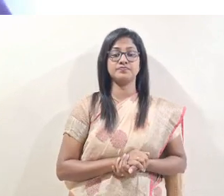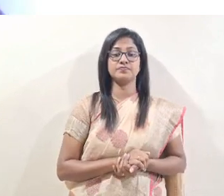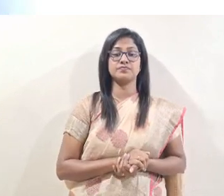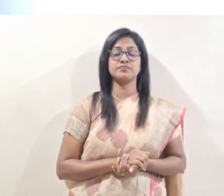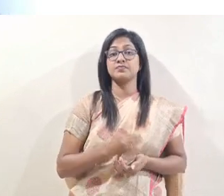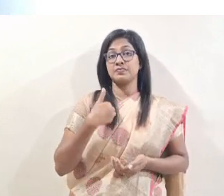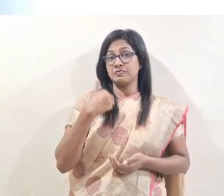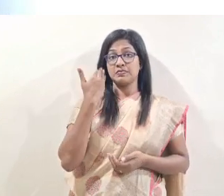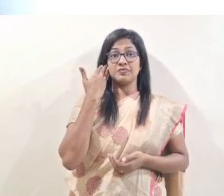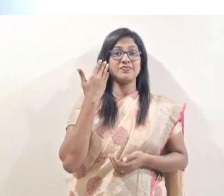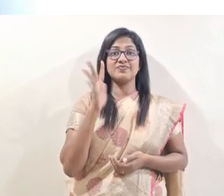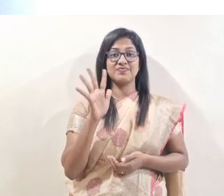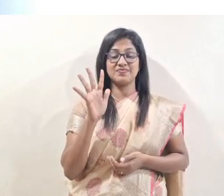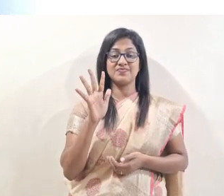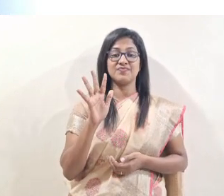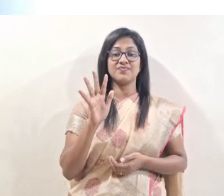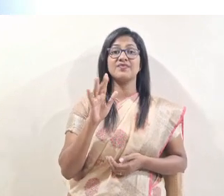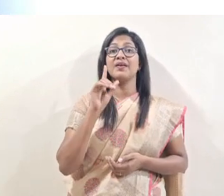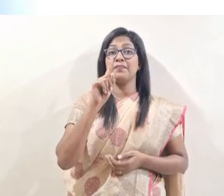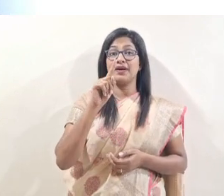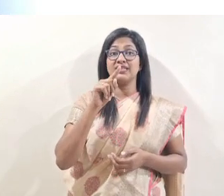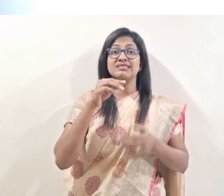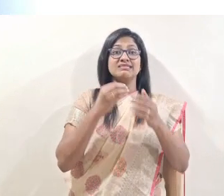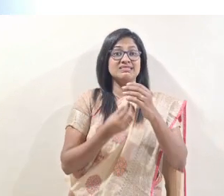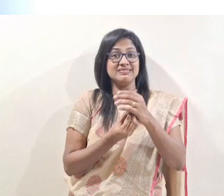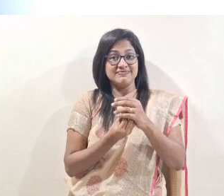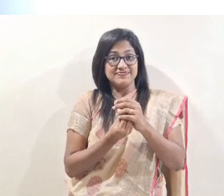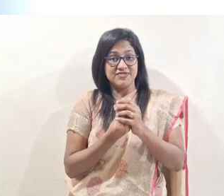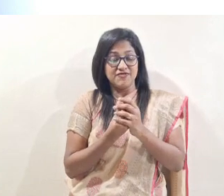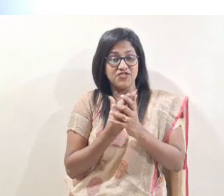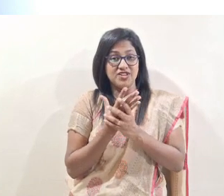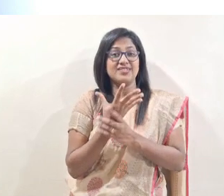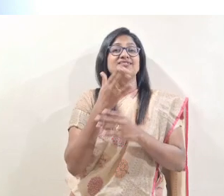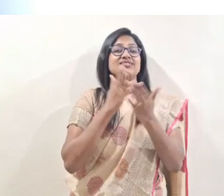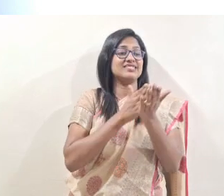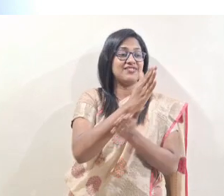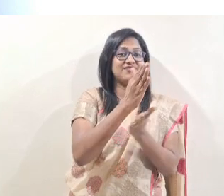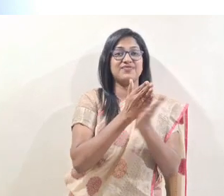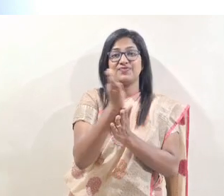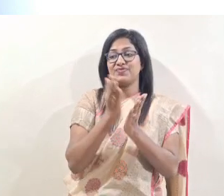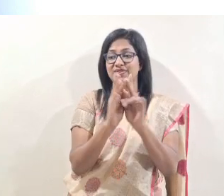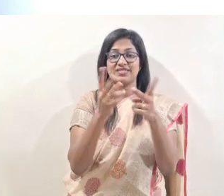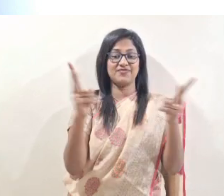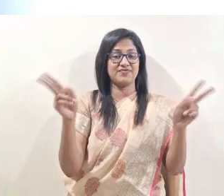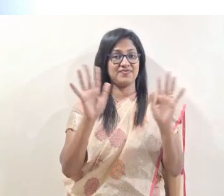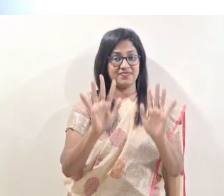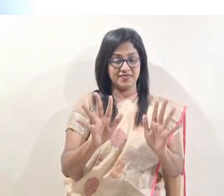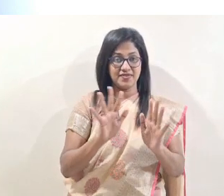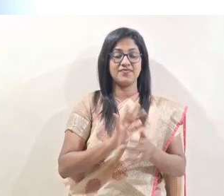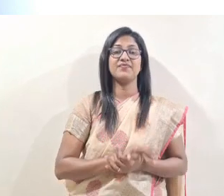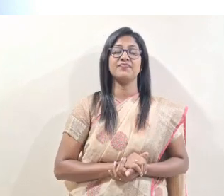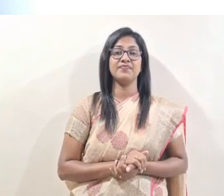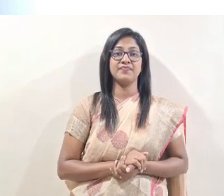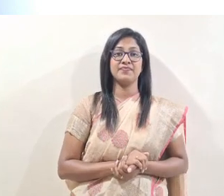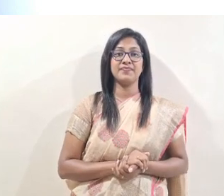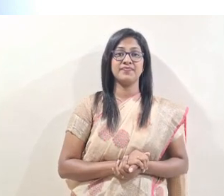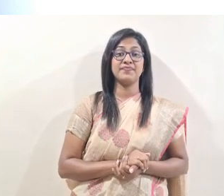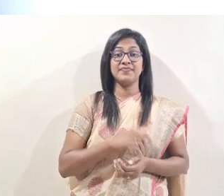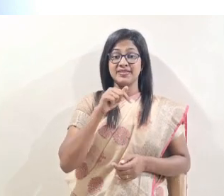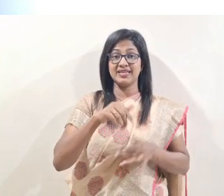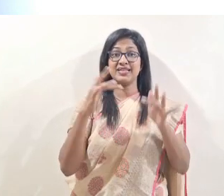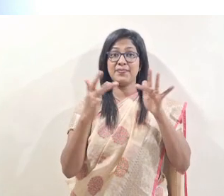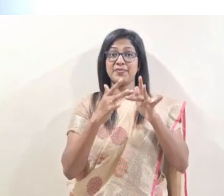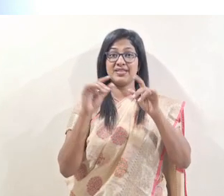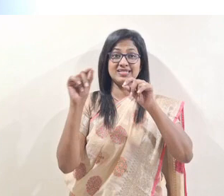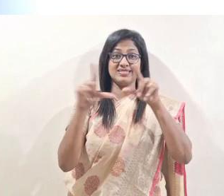I don't know, but the evolution is going through in various directions. So here, the middle part